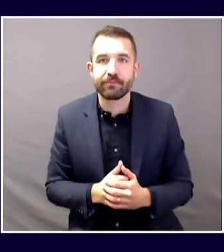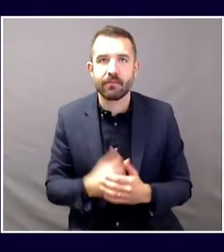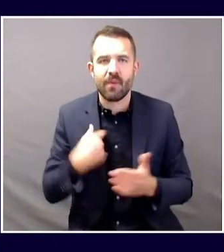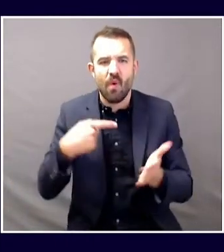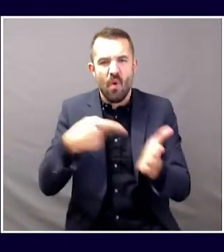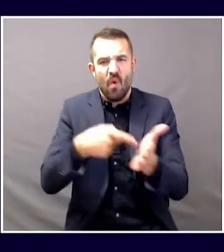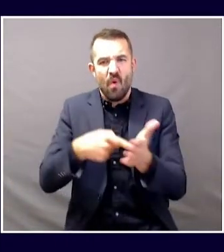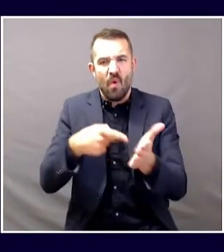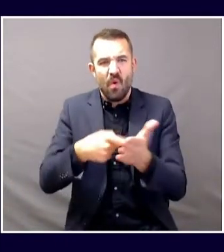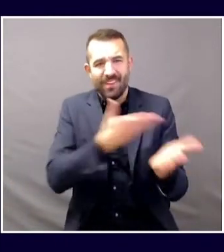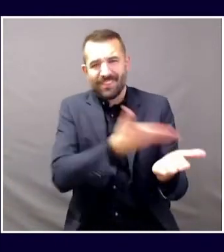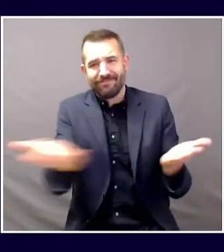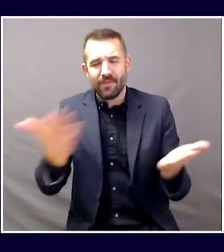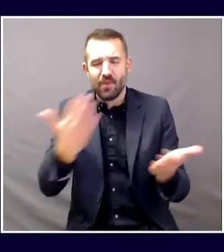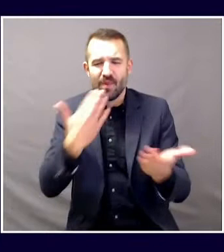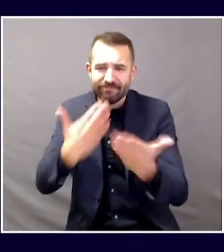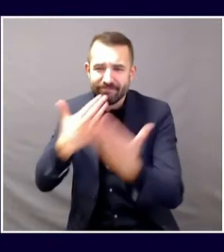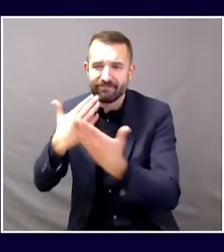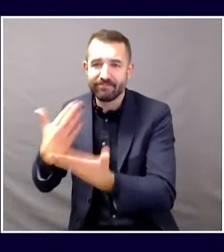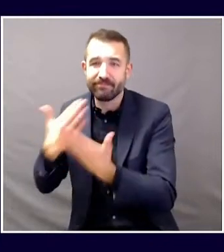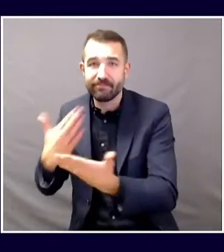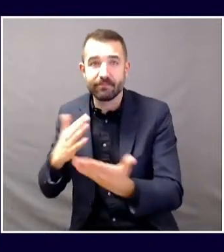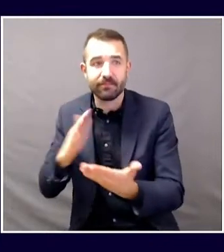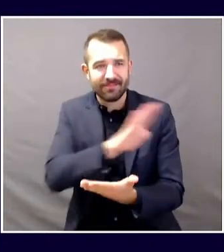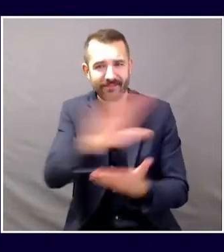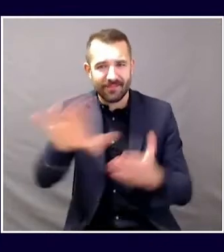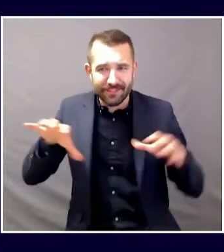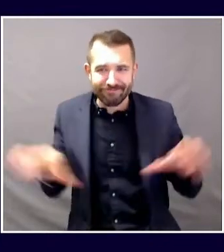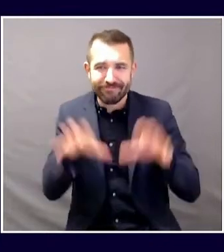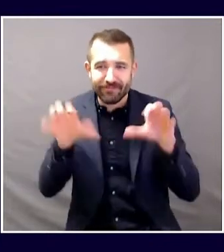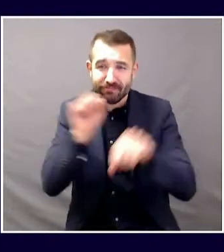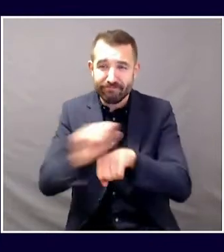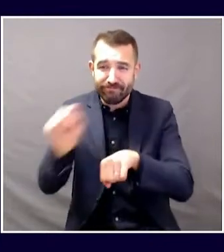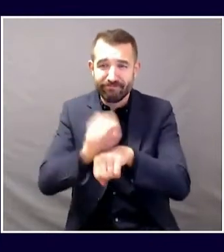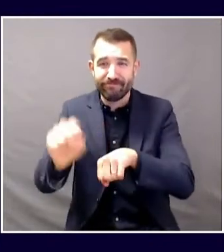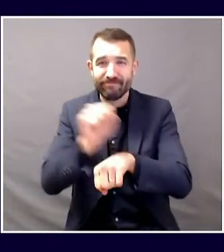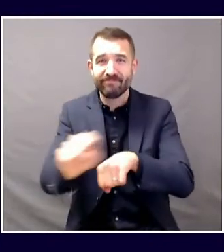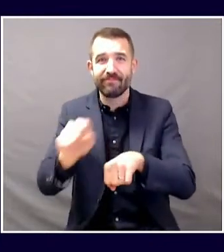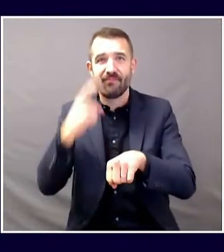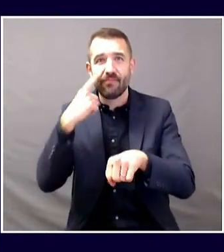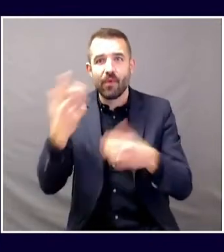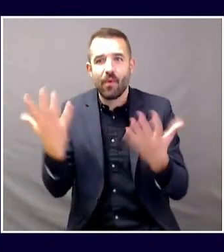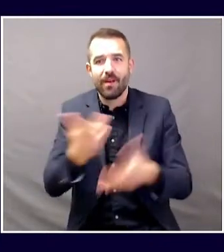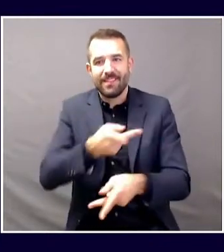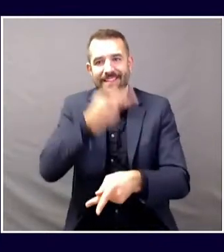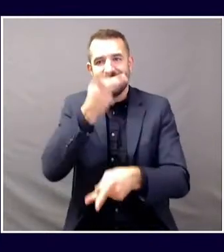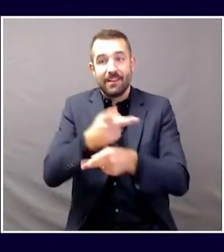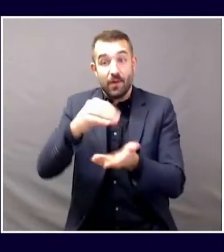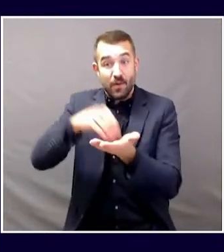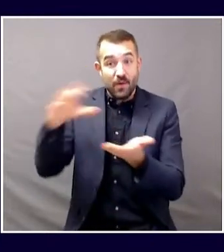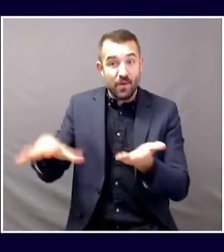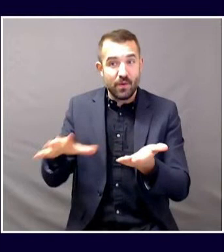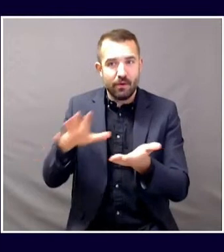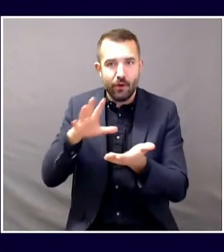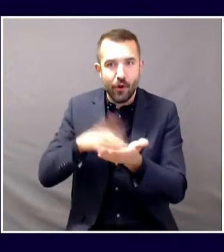for the work that you've done to help keep kids in classrooms as long as possible.